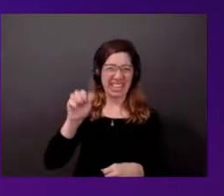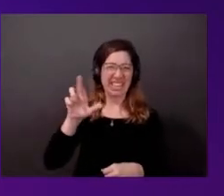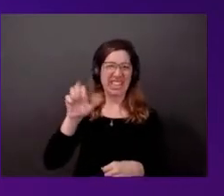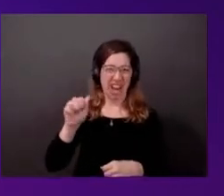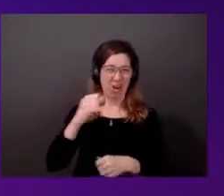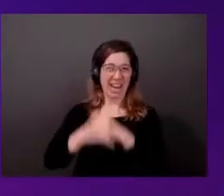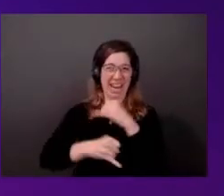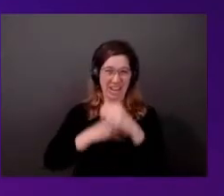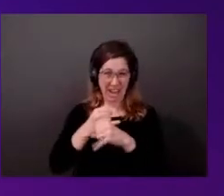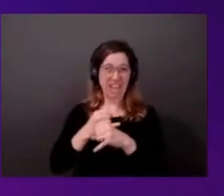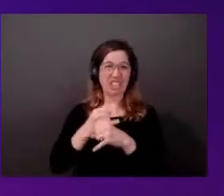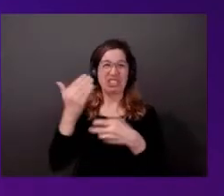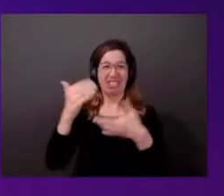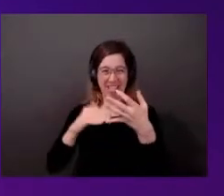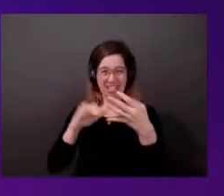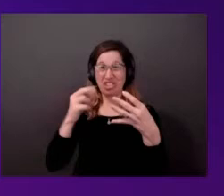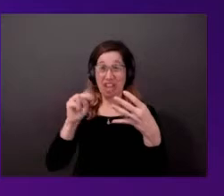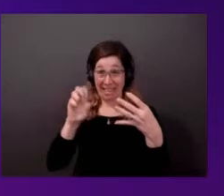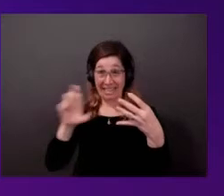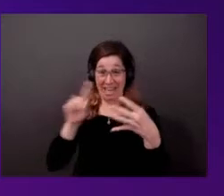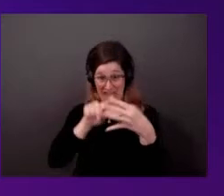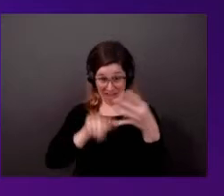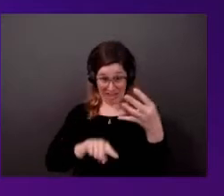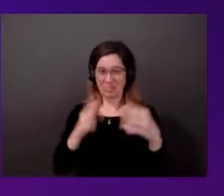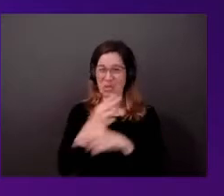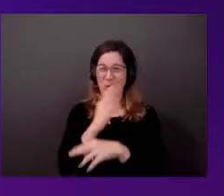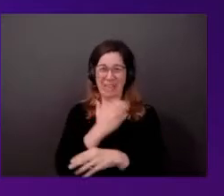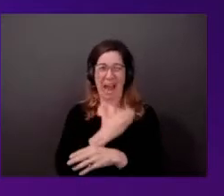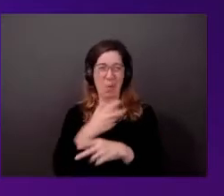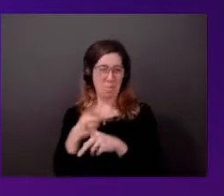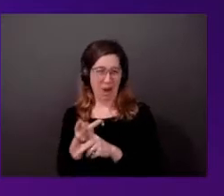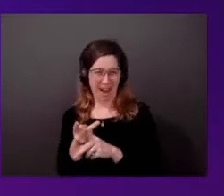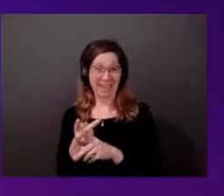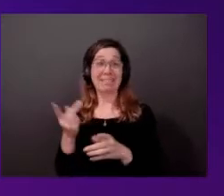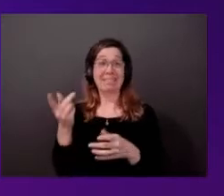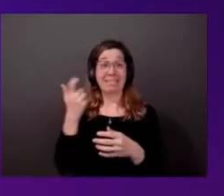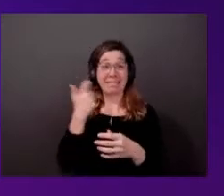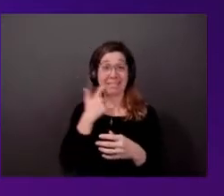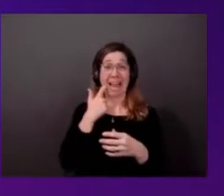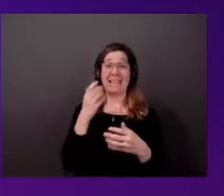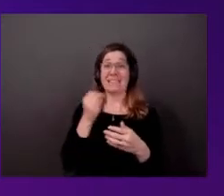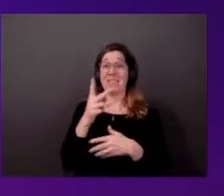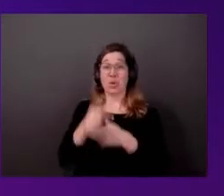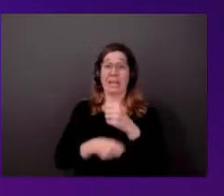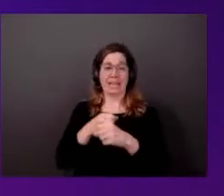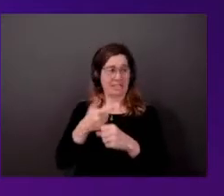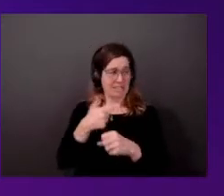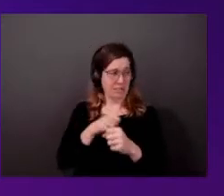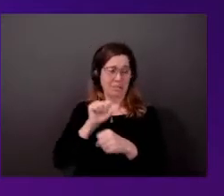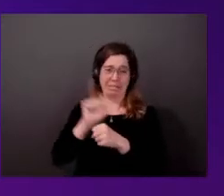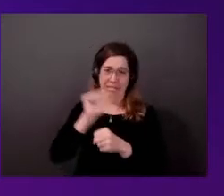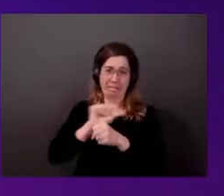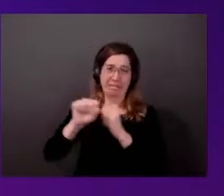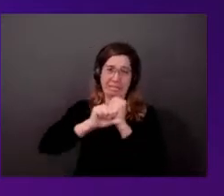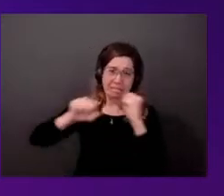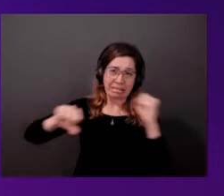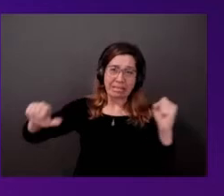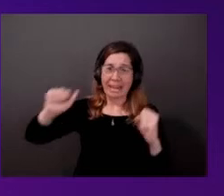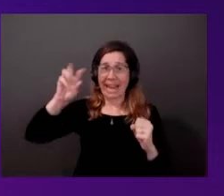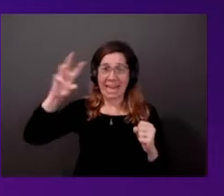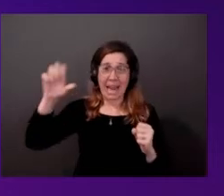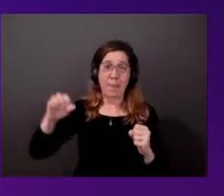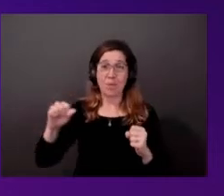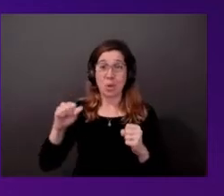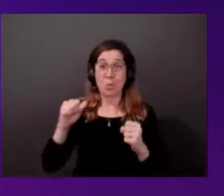products. Over the last few years, we have been hard at work extending the AWS platform to you with multiple new services